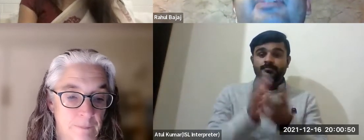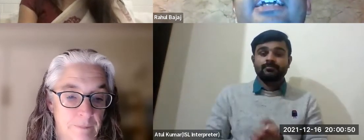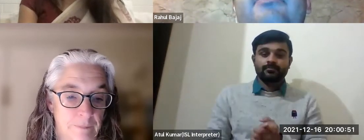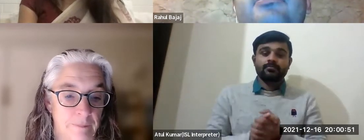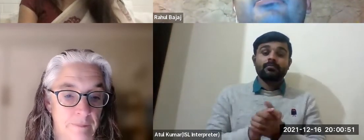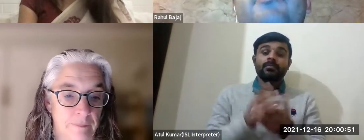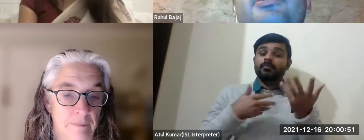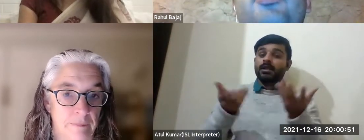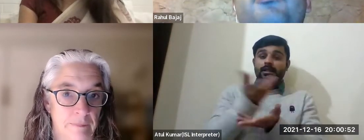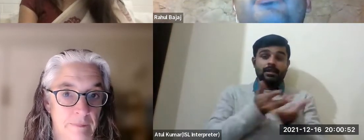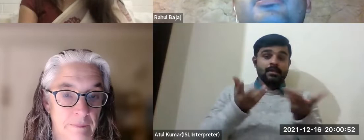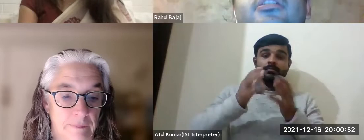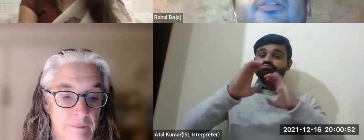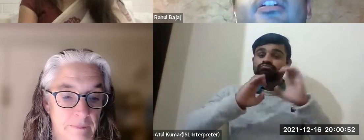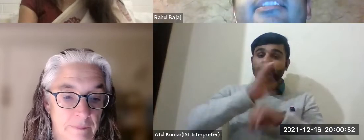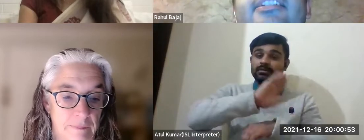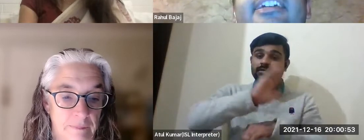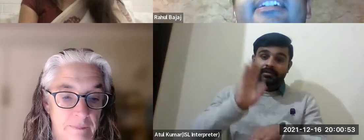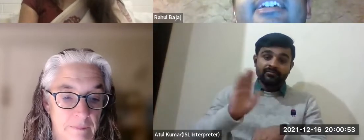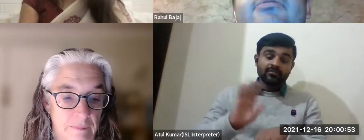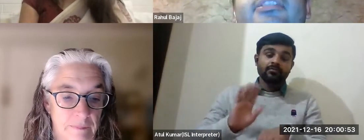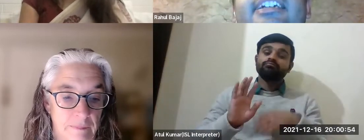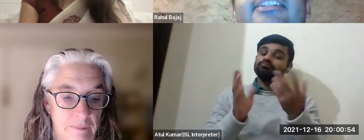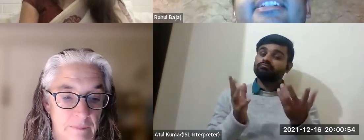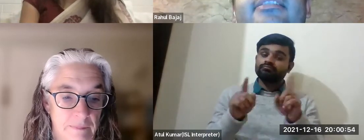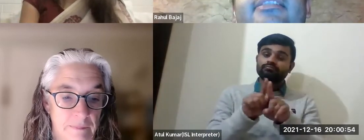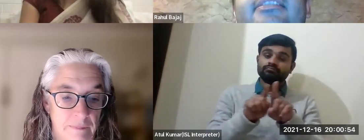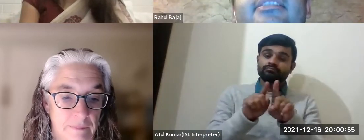we couldn't be having this conversation as in,